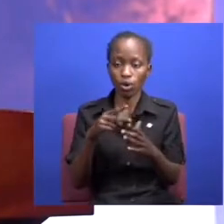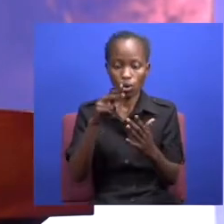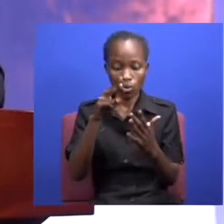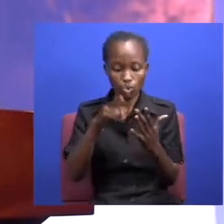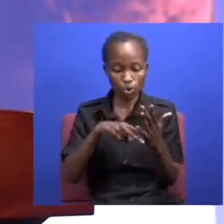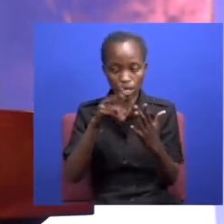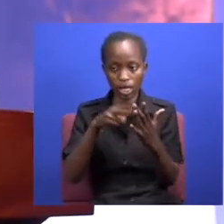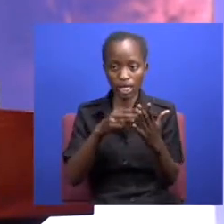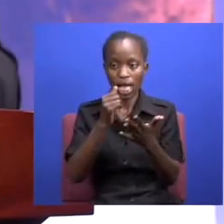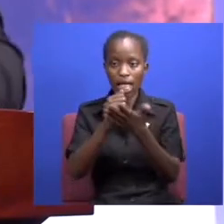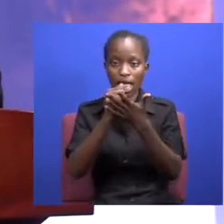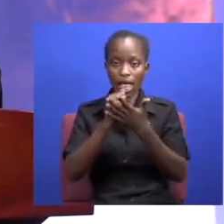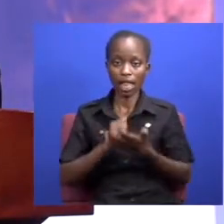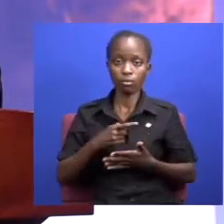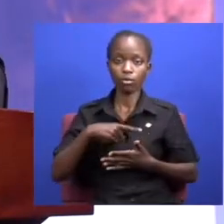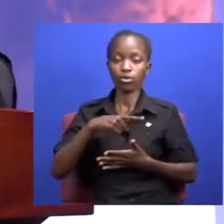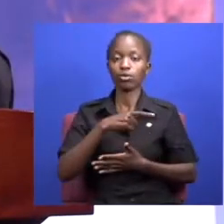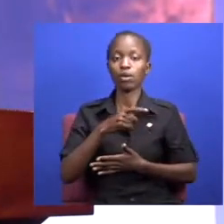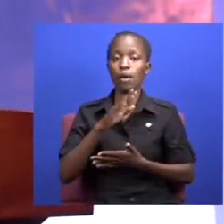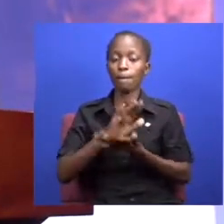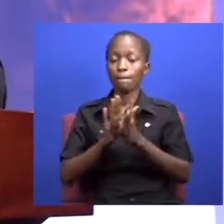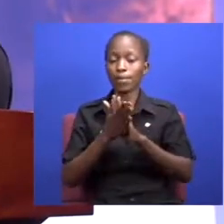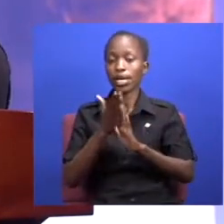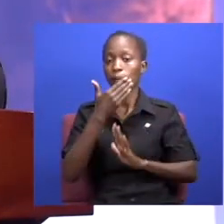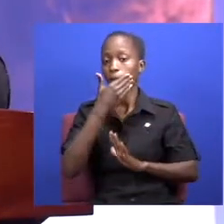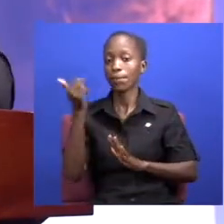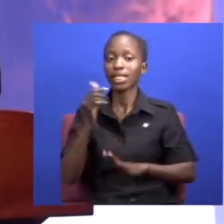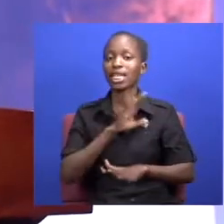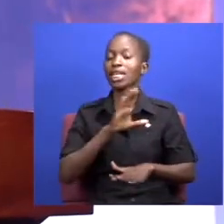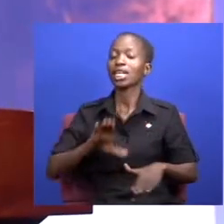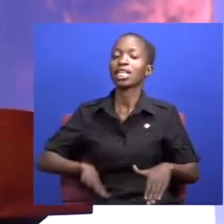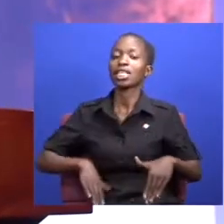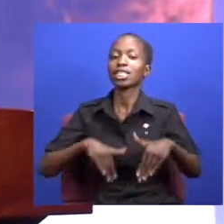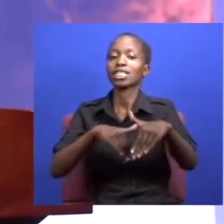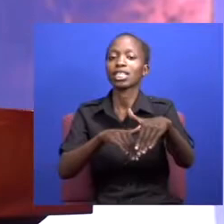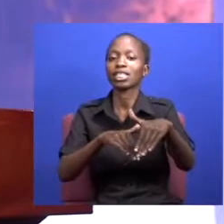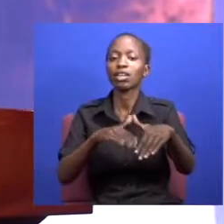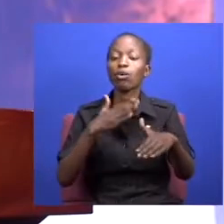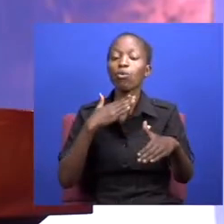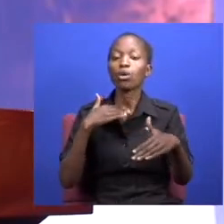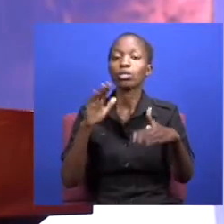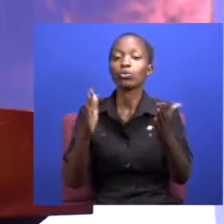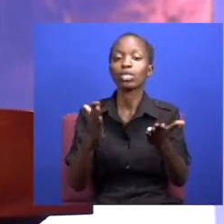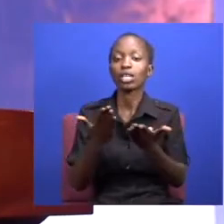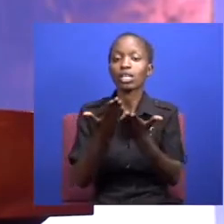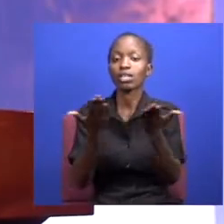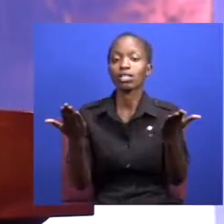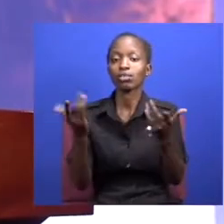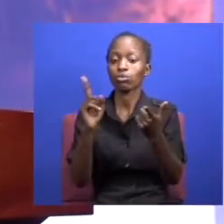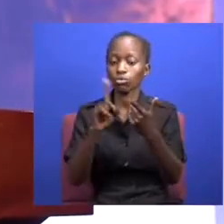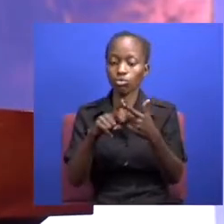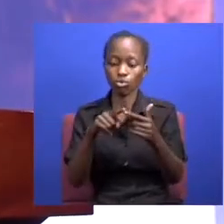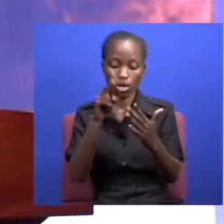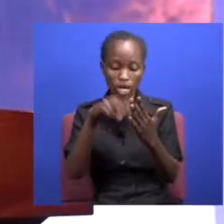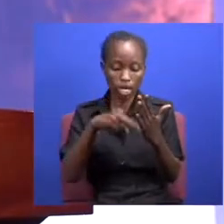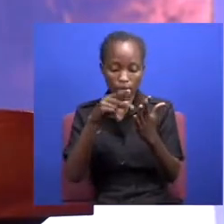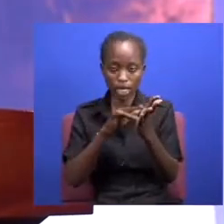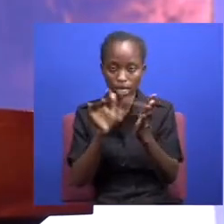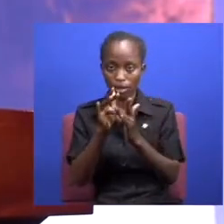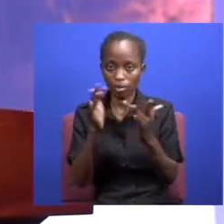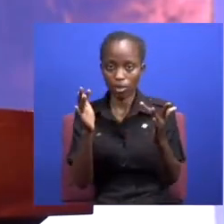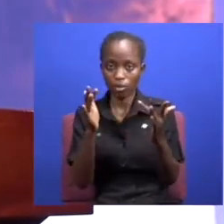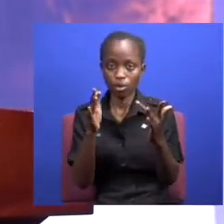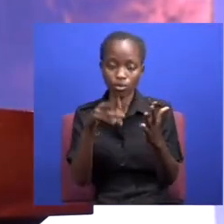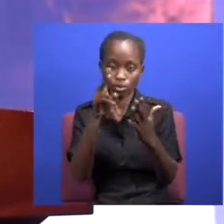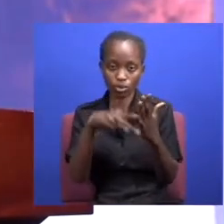it sharpens us and helps us to be better Christians. I want to encourage you to read the